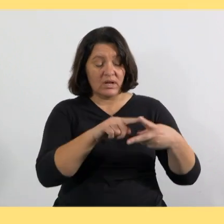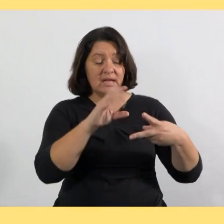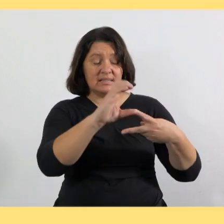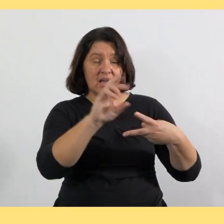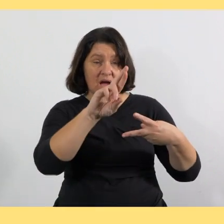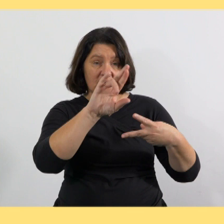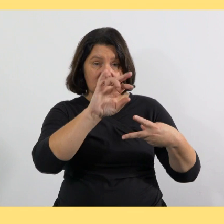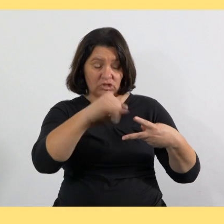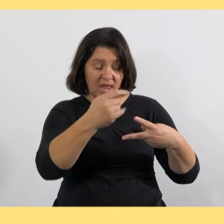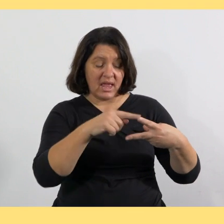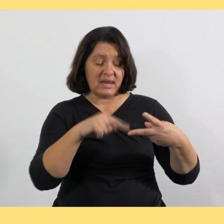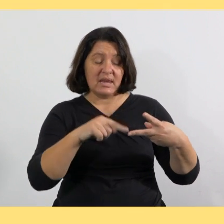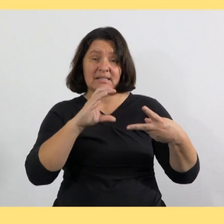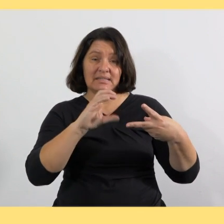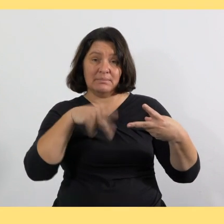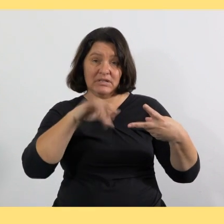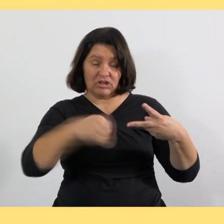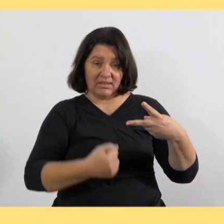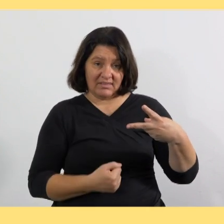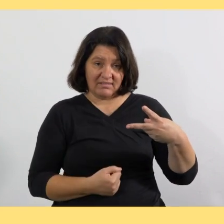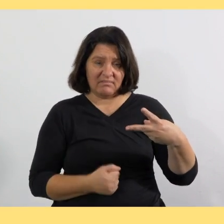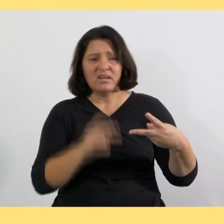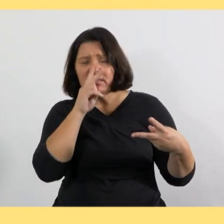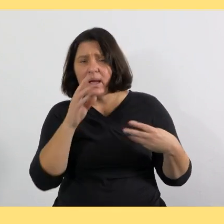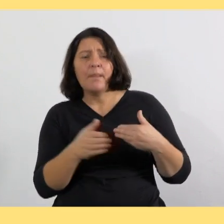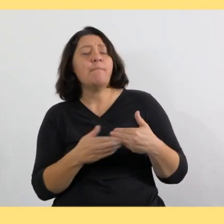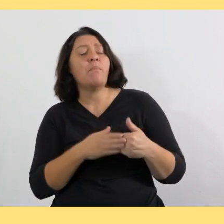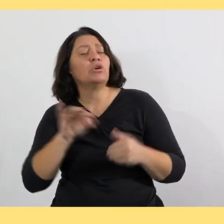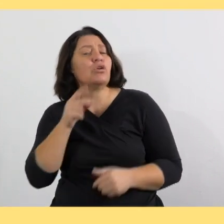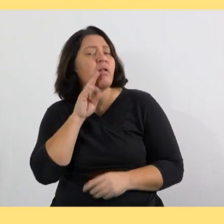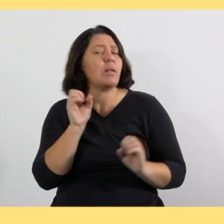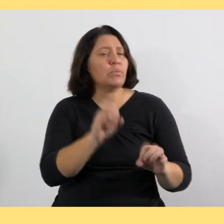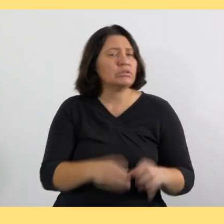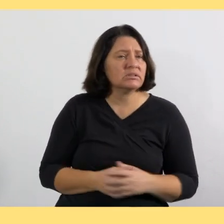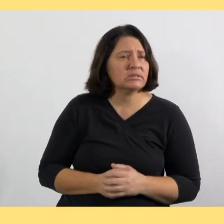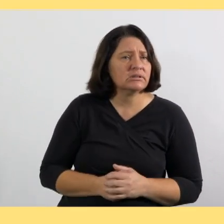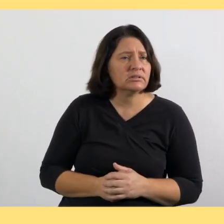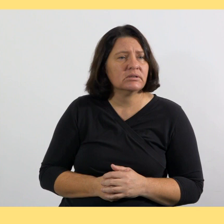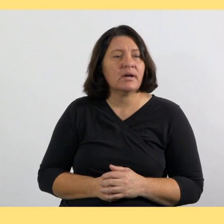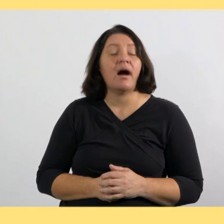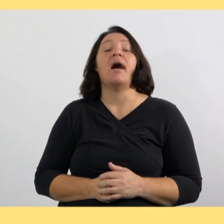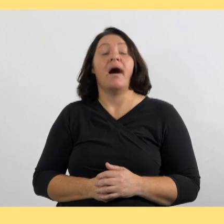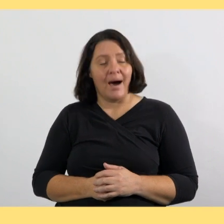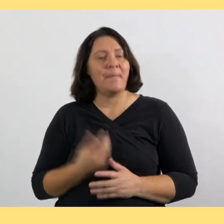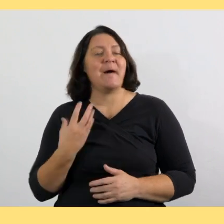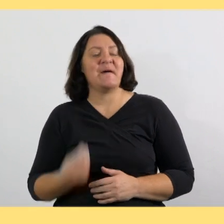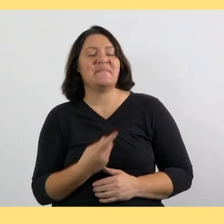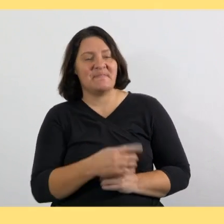have more journals to post from. I have the DJ as well as